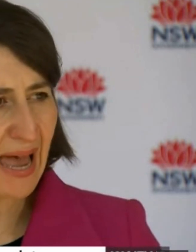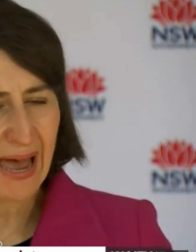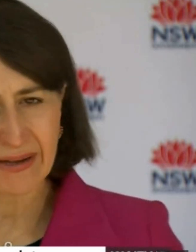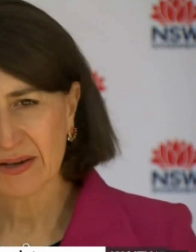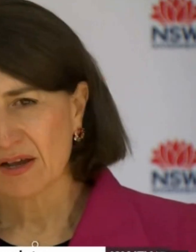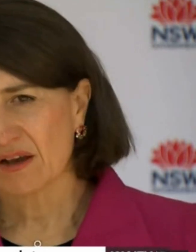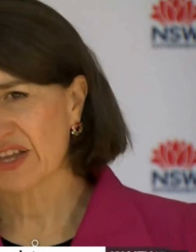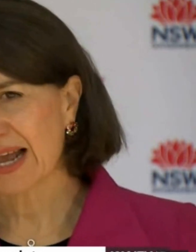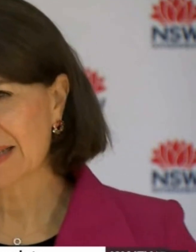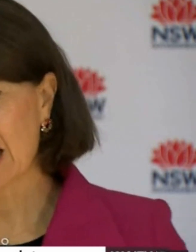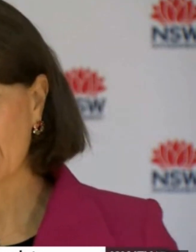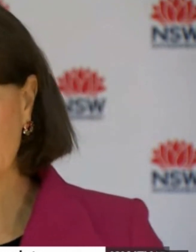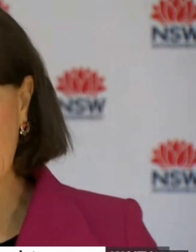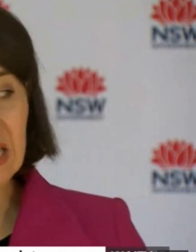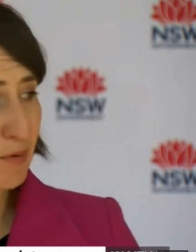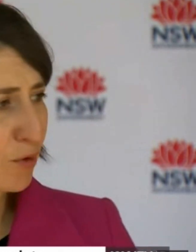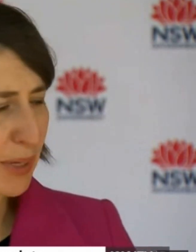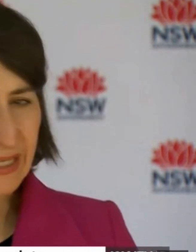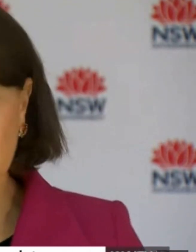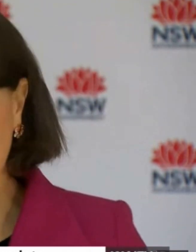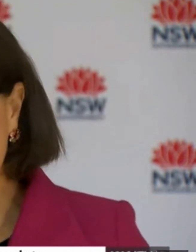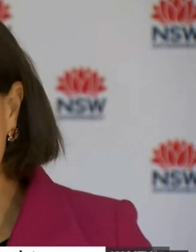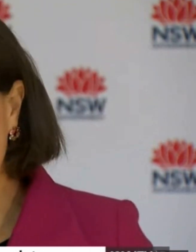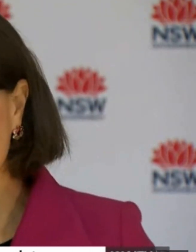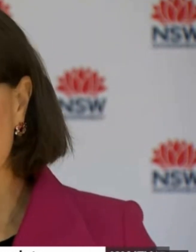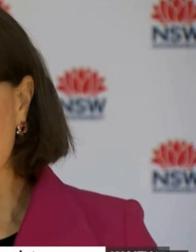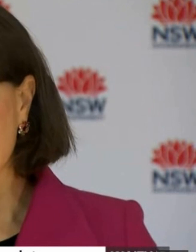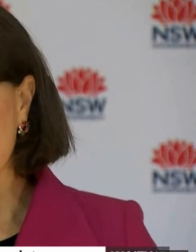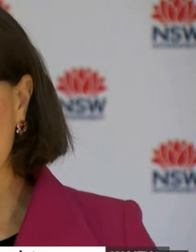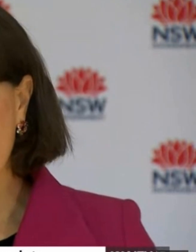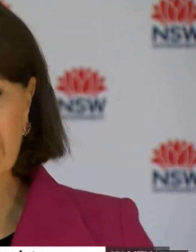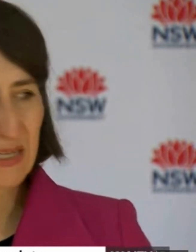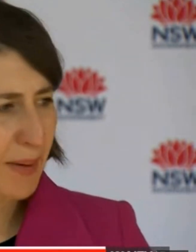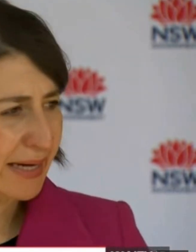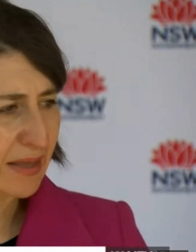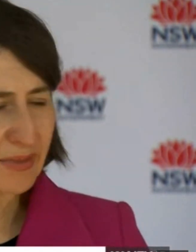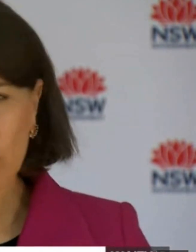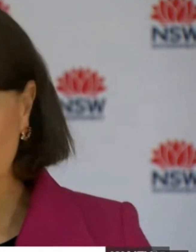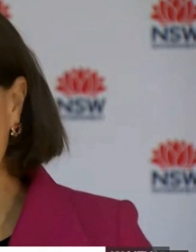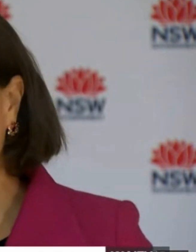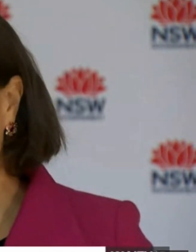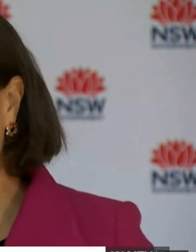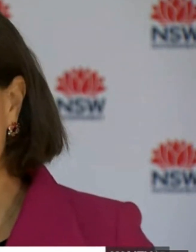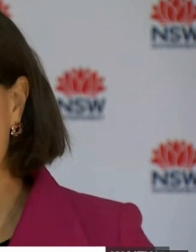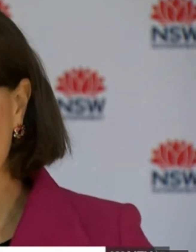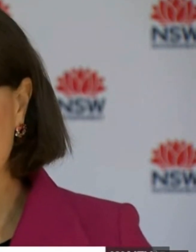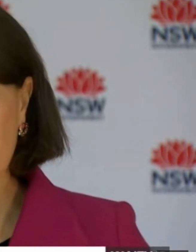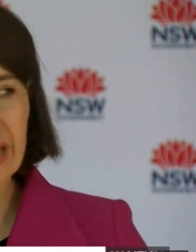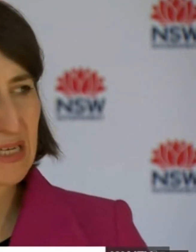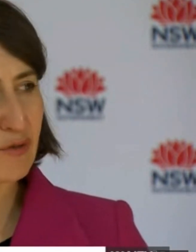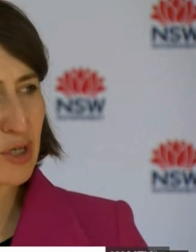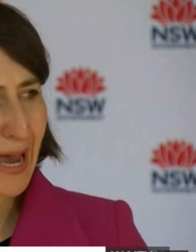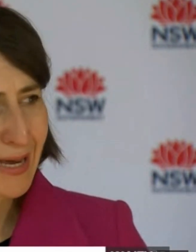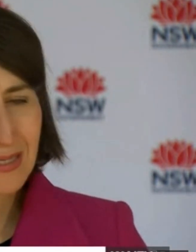much a lag of the last couple of days before we went into lockdown. So we're anticipating that there could be an increase in numbers